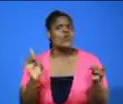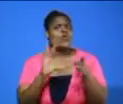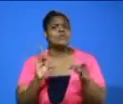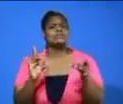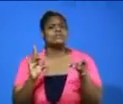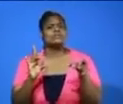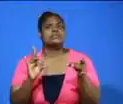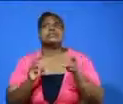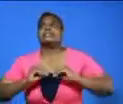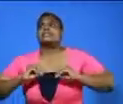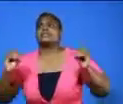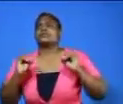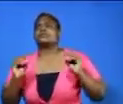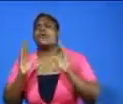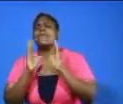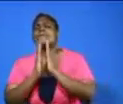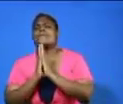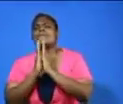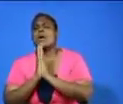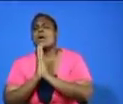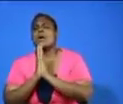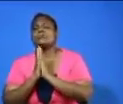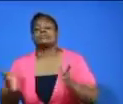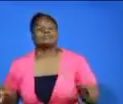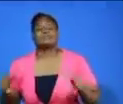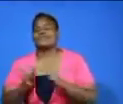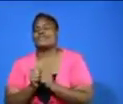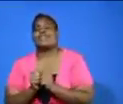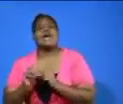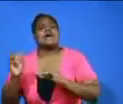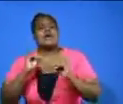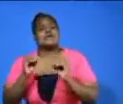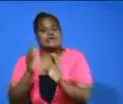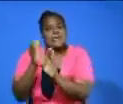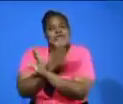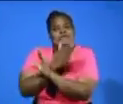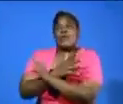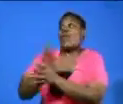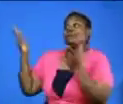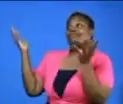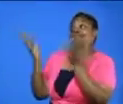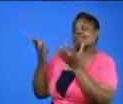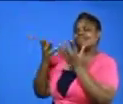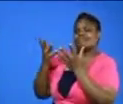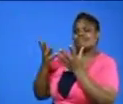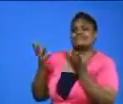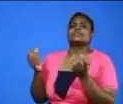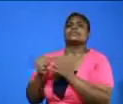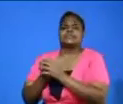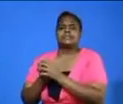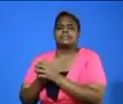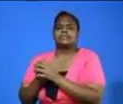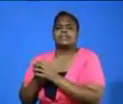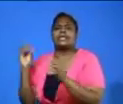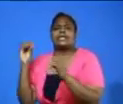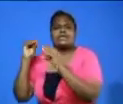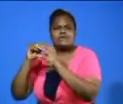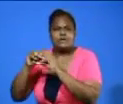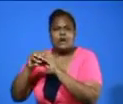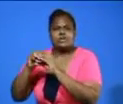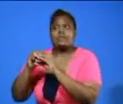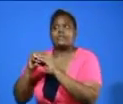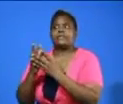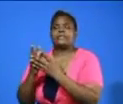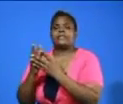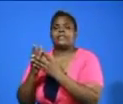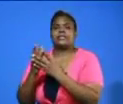There was no prior conversation with the prophet and God concerning the particularity of this